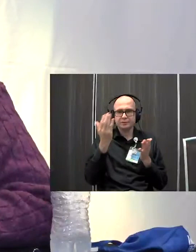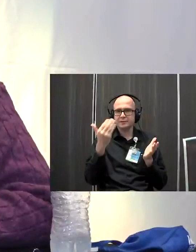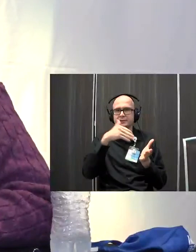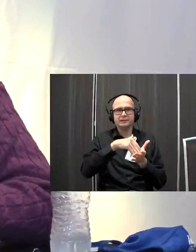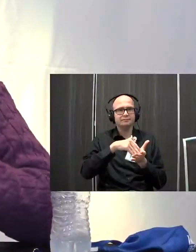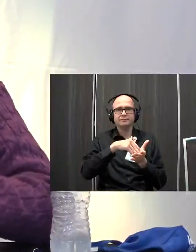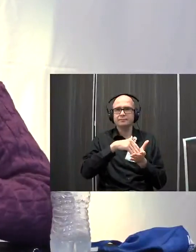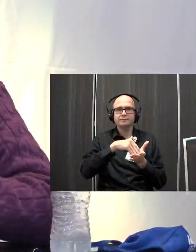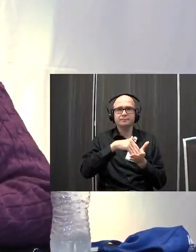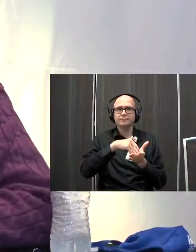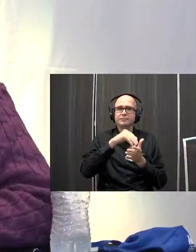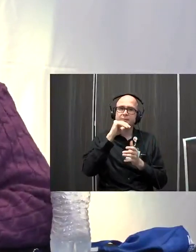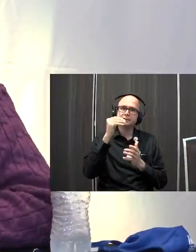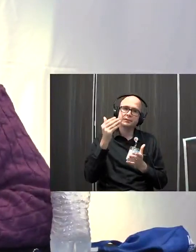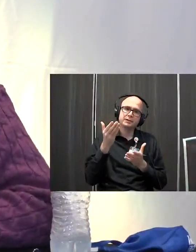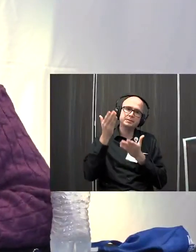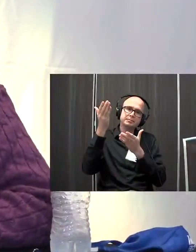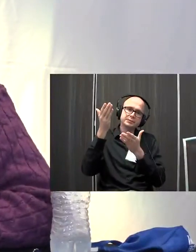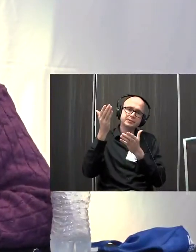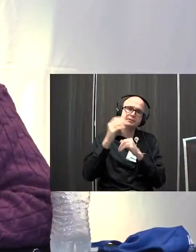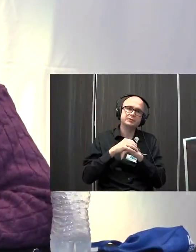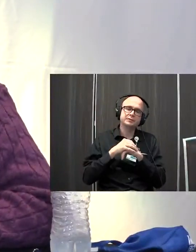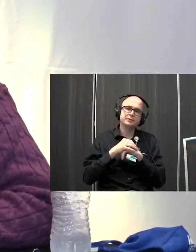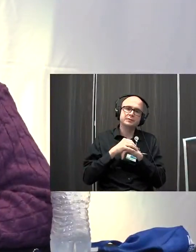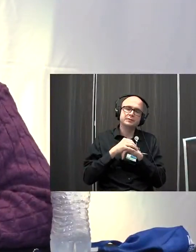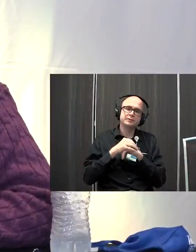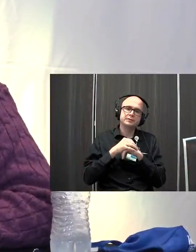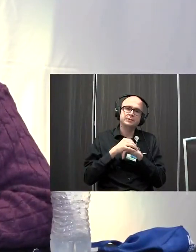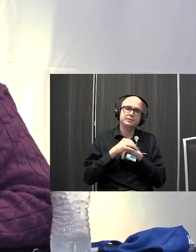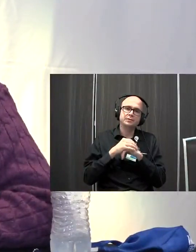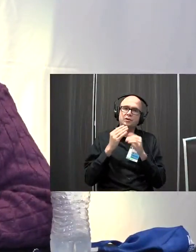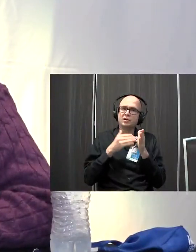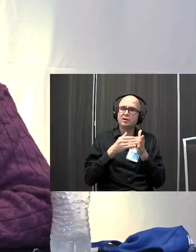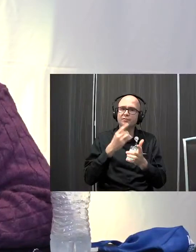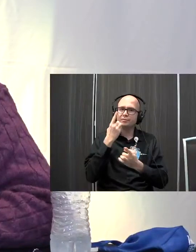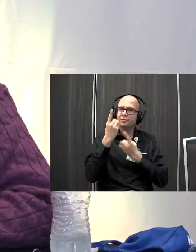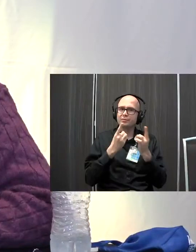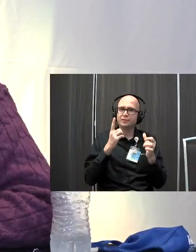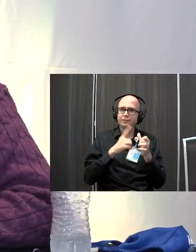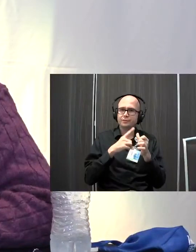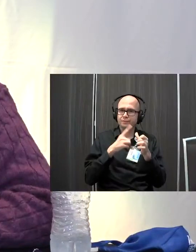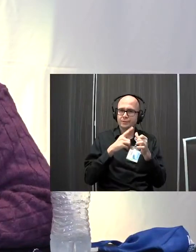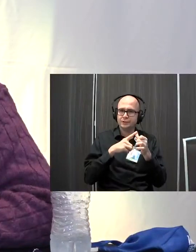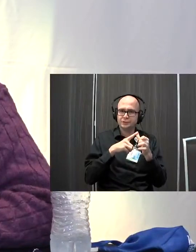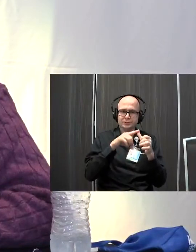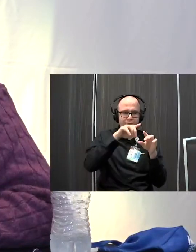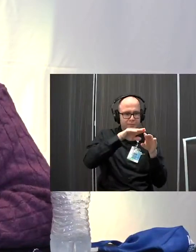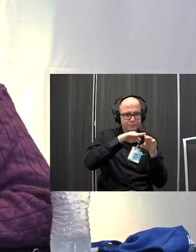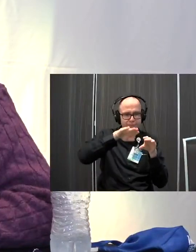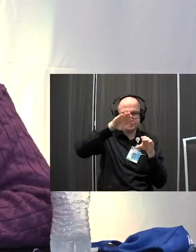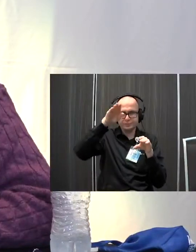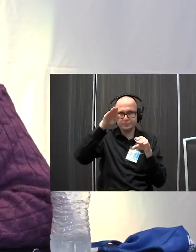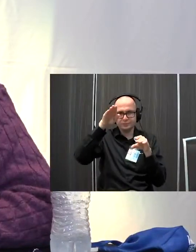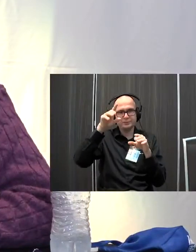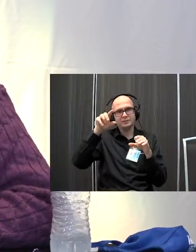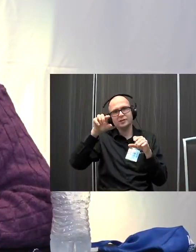not somebody presenting this curve in another forum, is we often think about the first part of the curve and we don't think about the second half of the